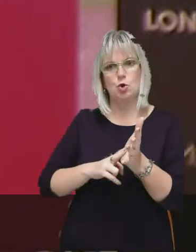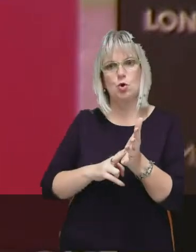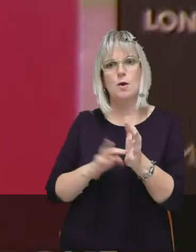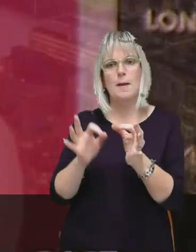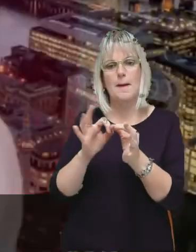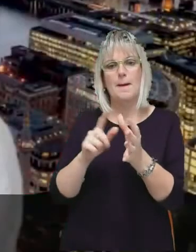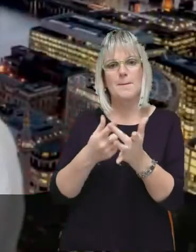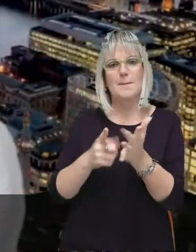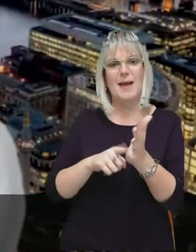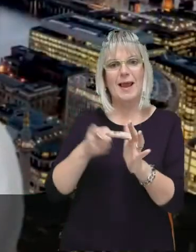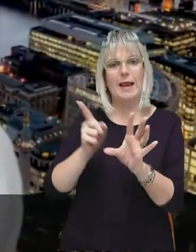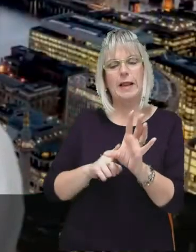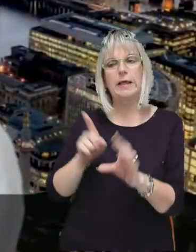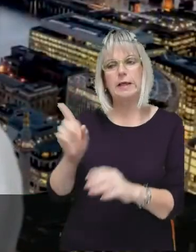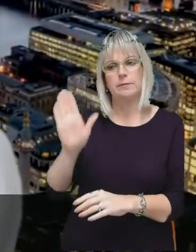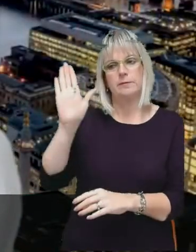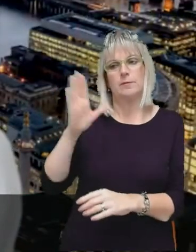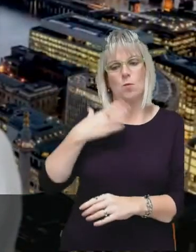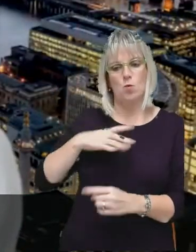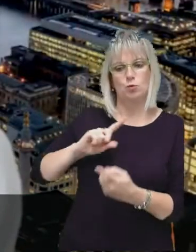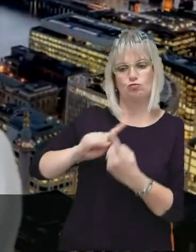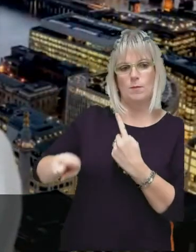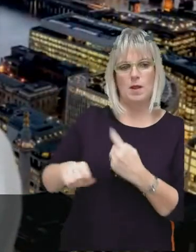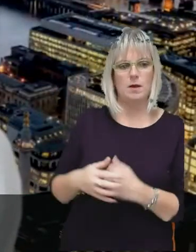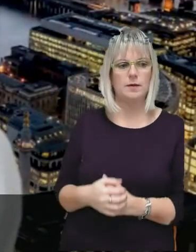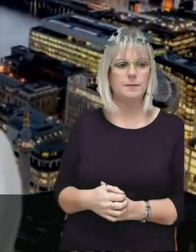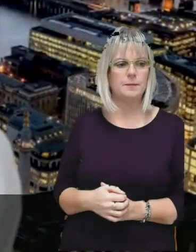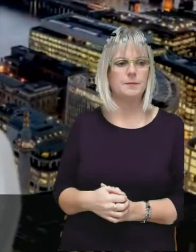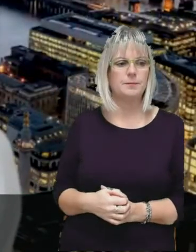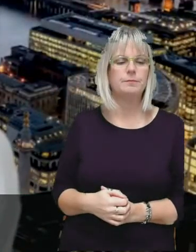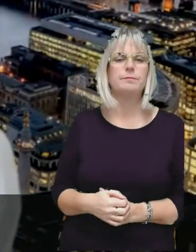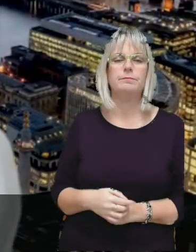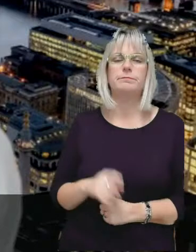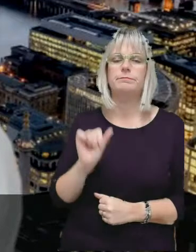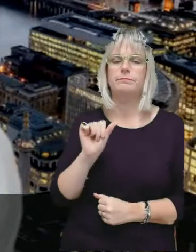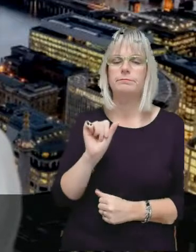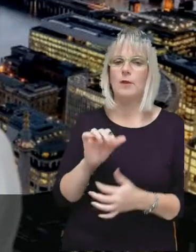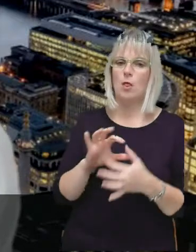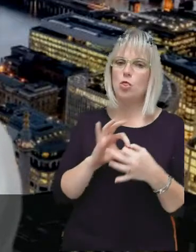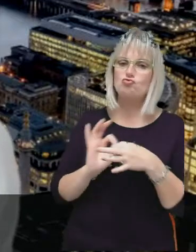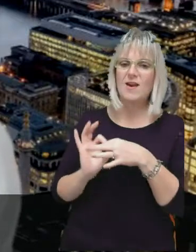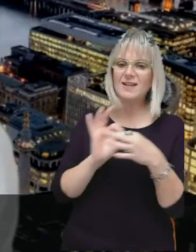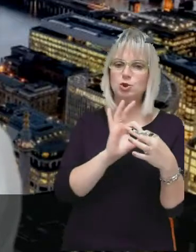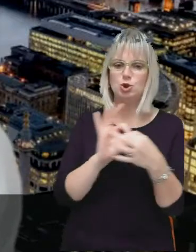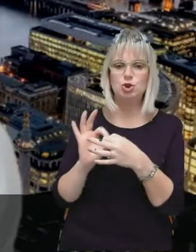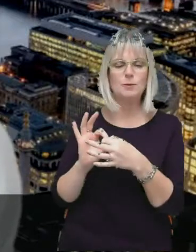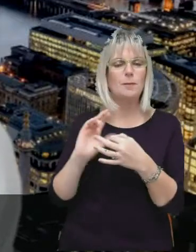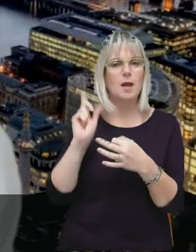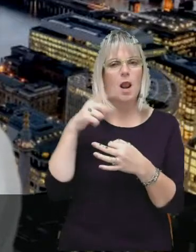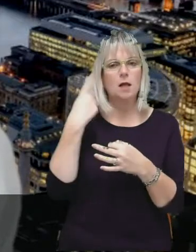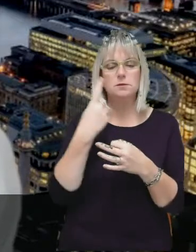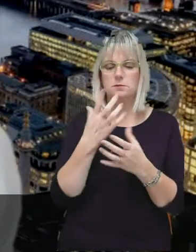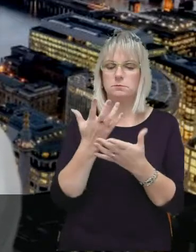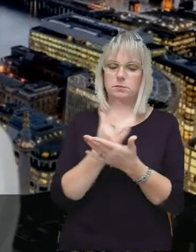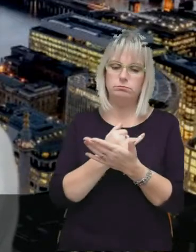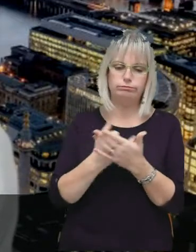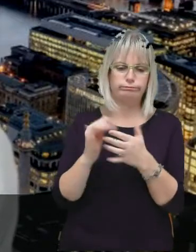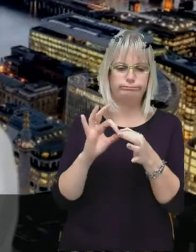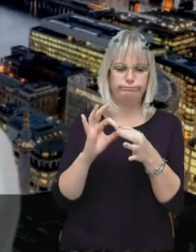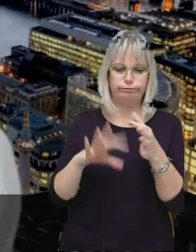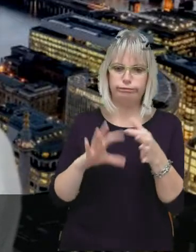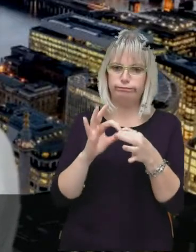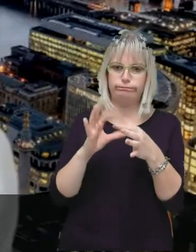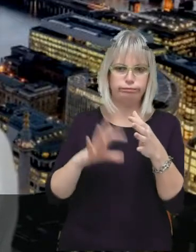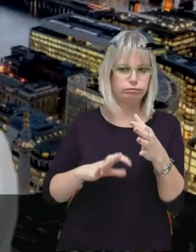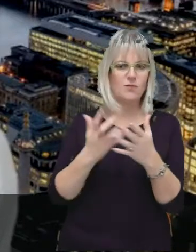The relationship between the Black community and the police in London has been fractious for years, but the real thing the Mayor needs to concentrate on, since he's become the